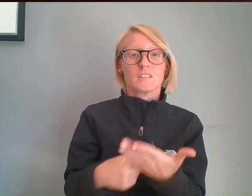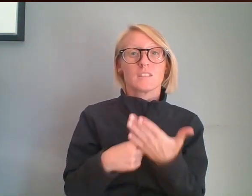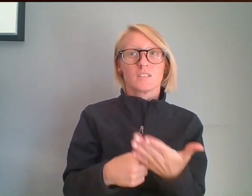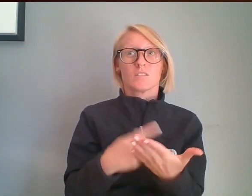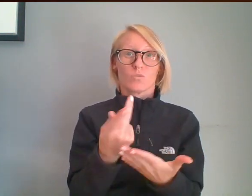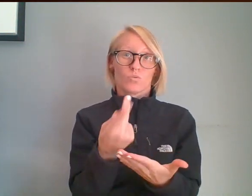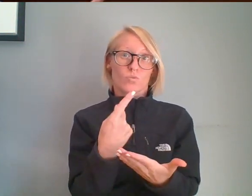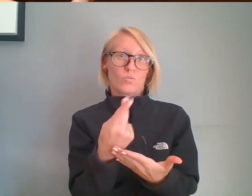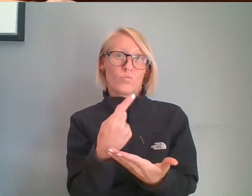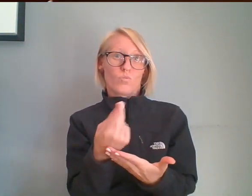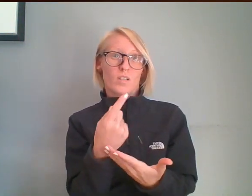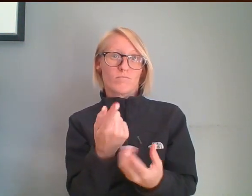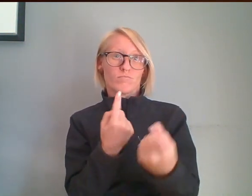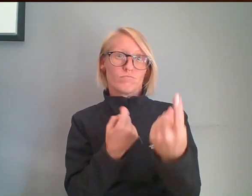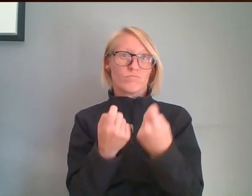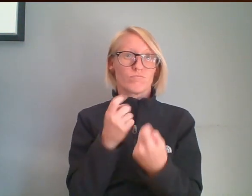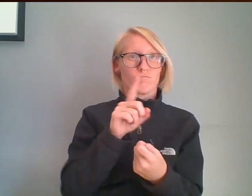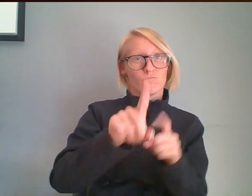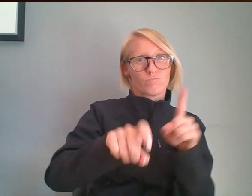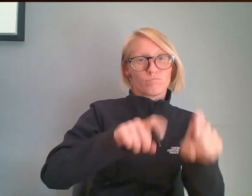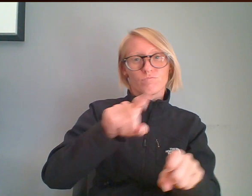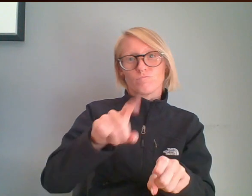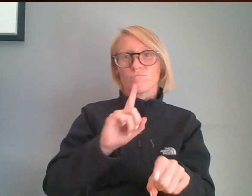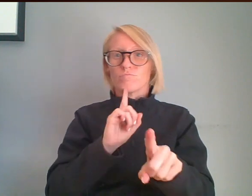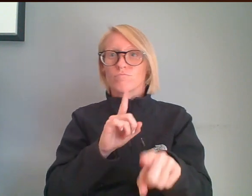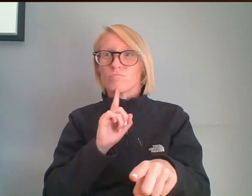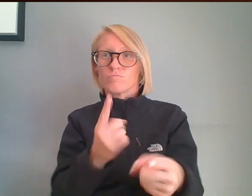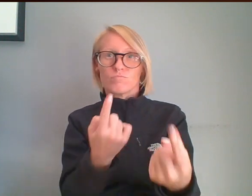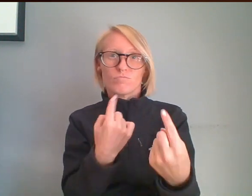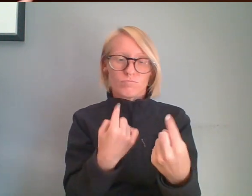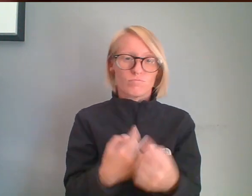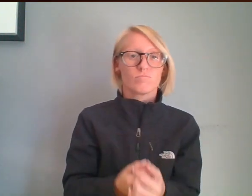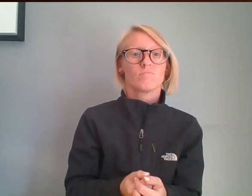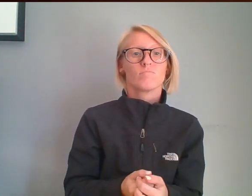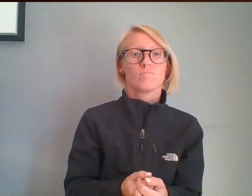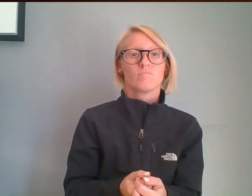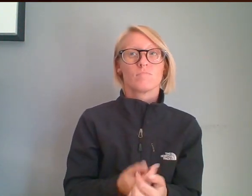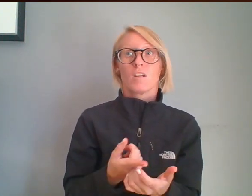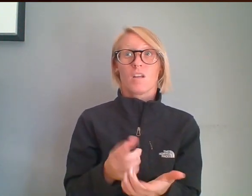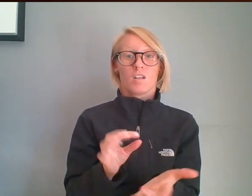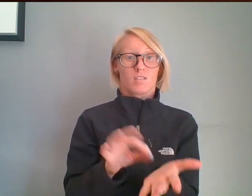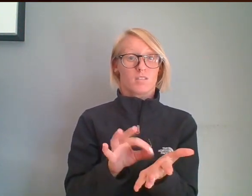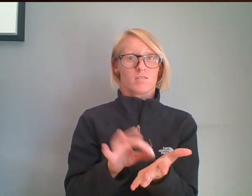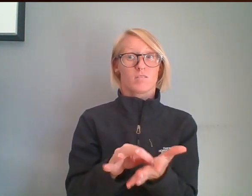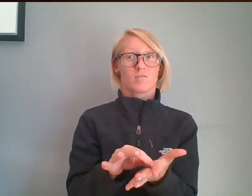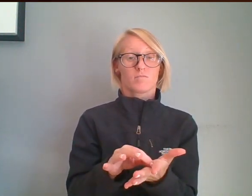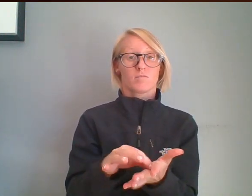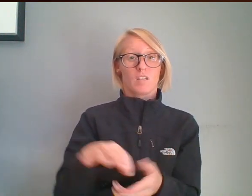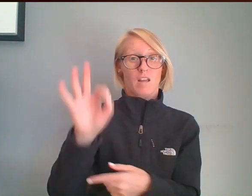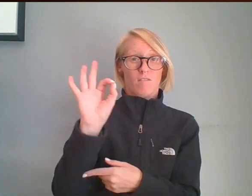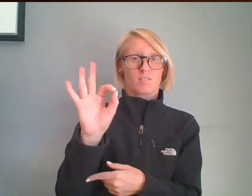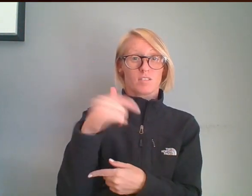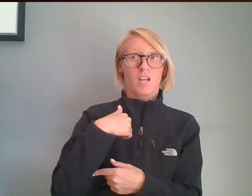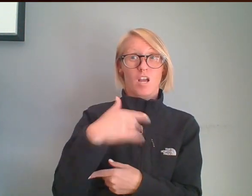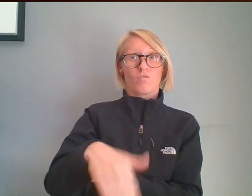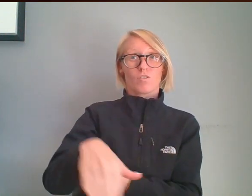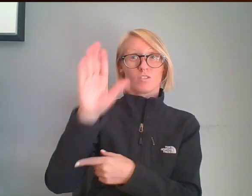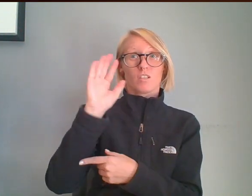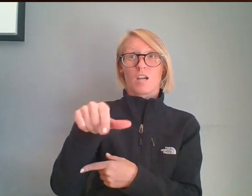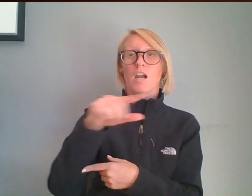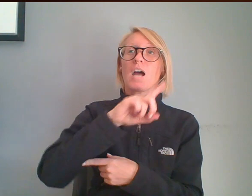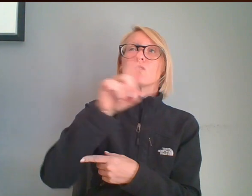two-way. What was one of the very first things I did here for you? I had you count the number of F's and raise your hands. I asked you a